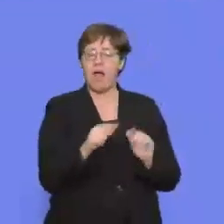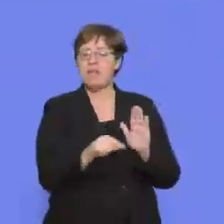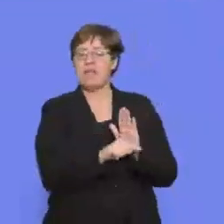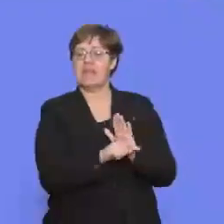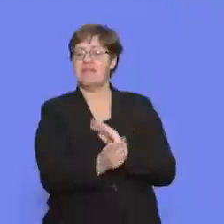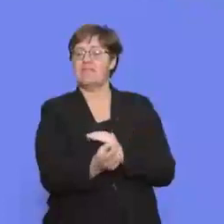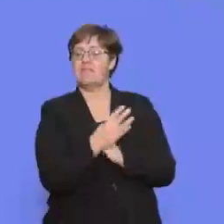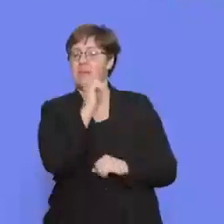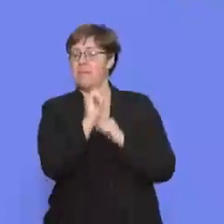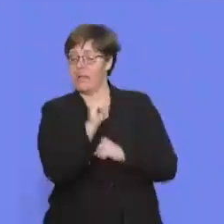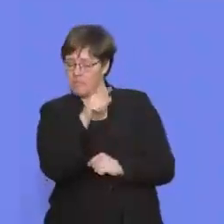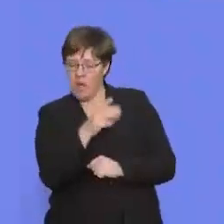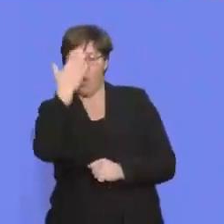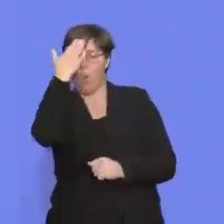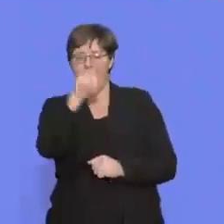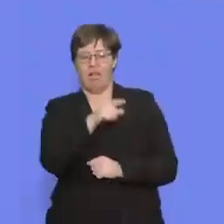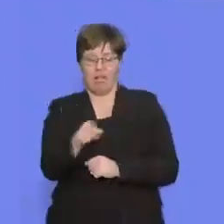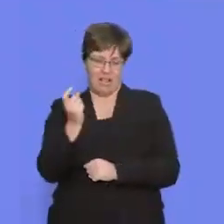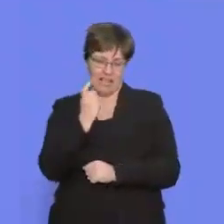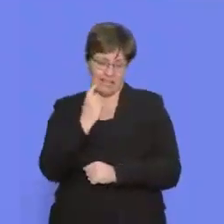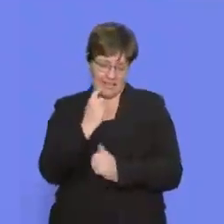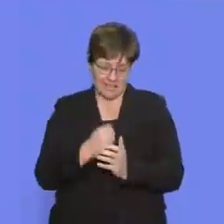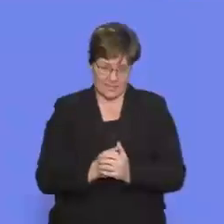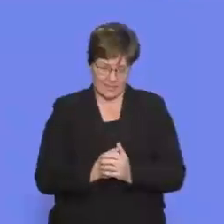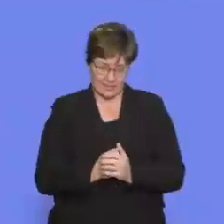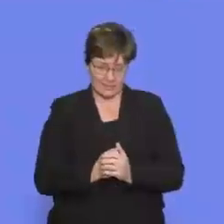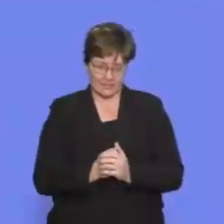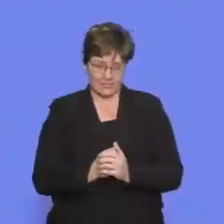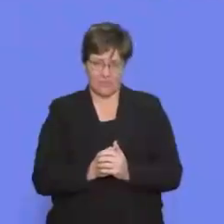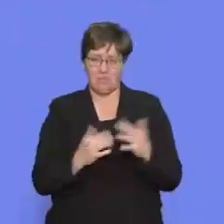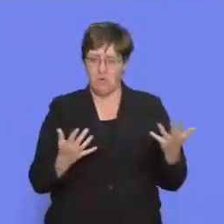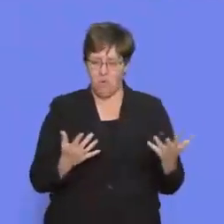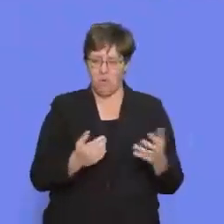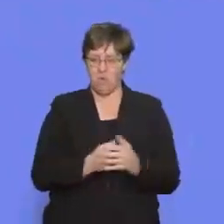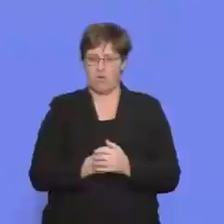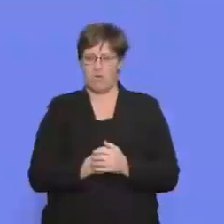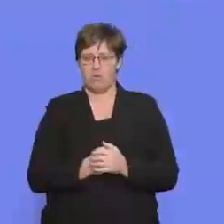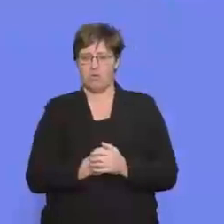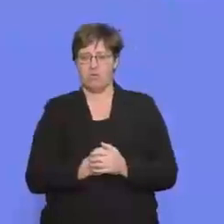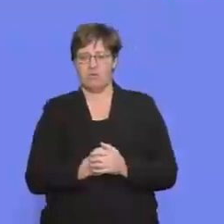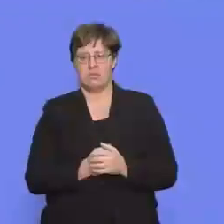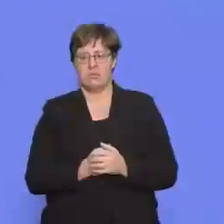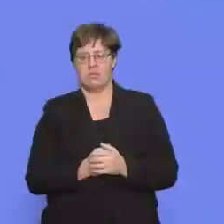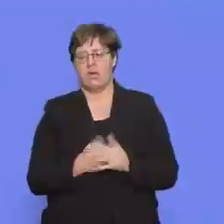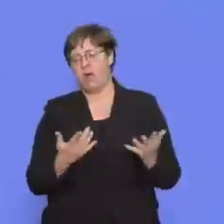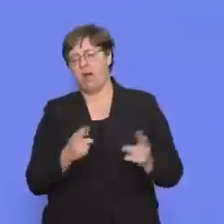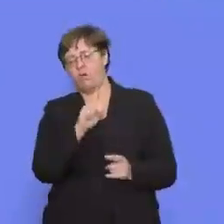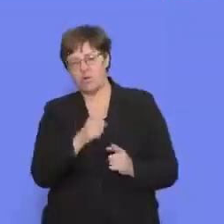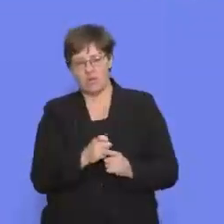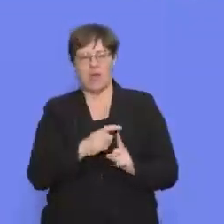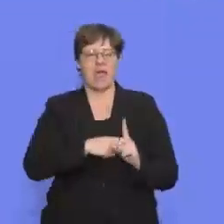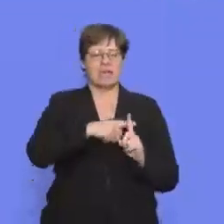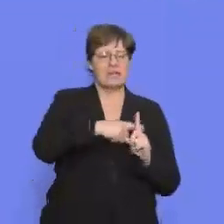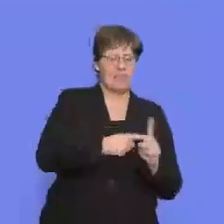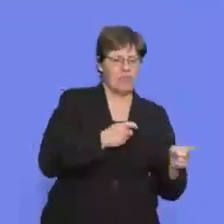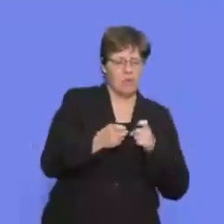mechanism in whether they're asking you a question on thermoregulation, osmoregulation,